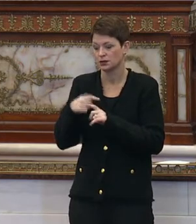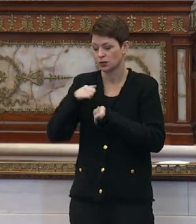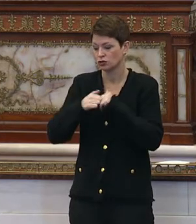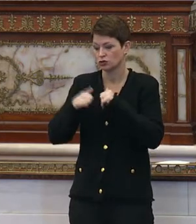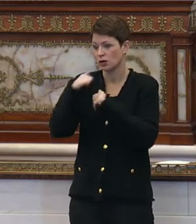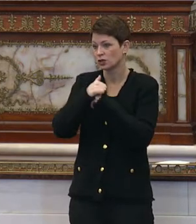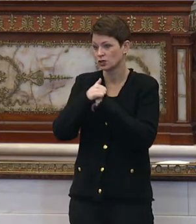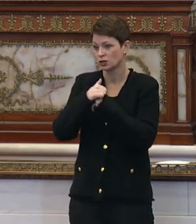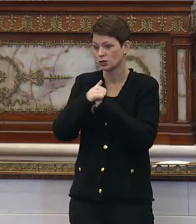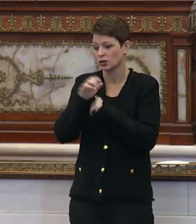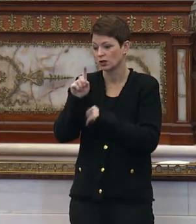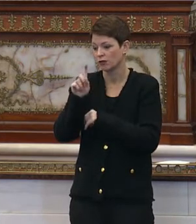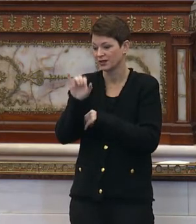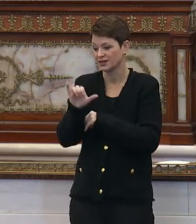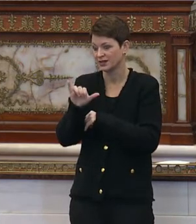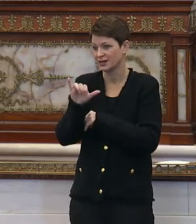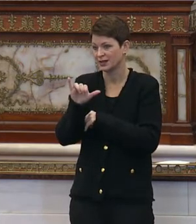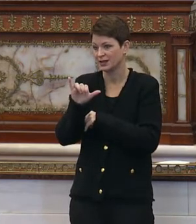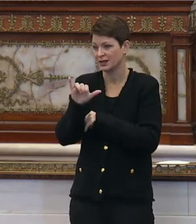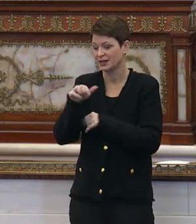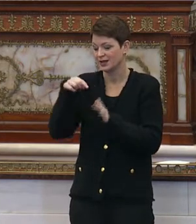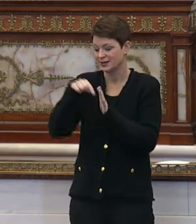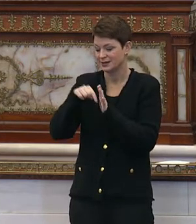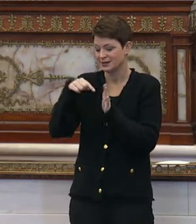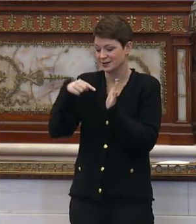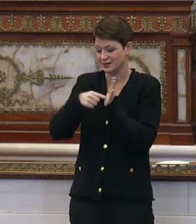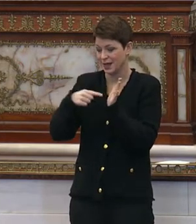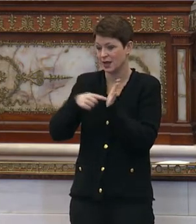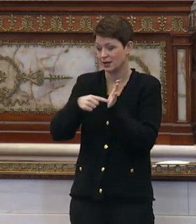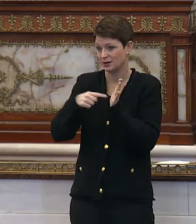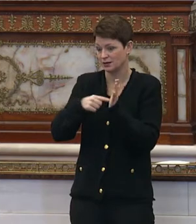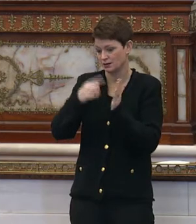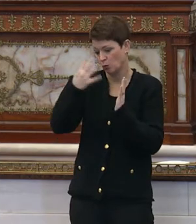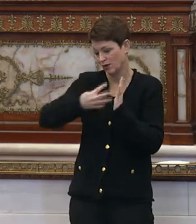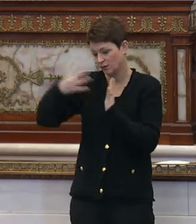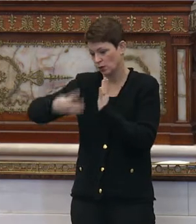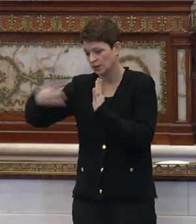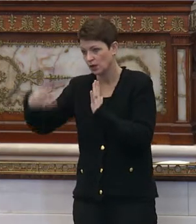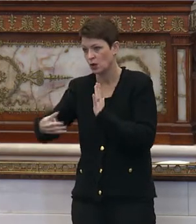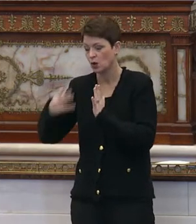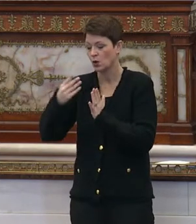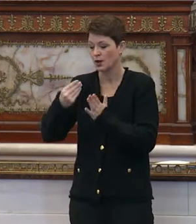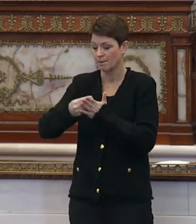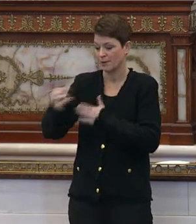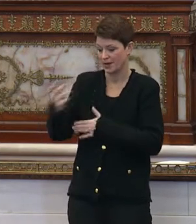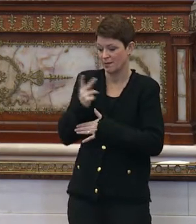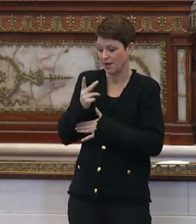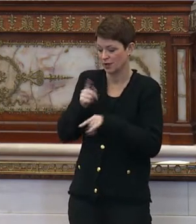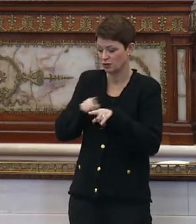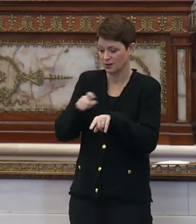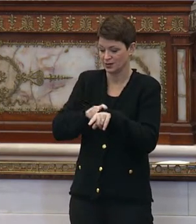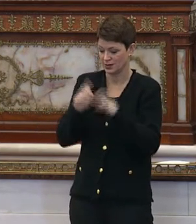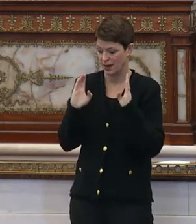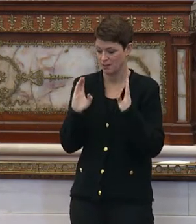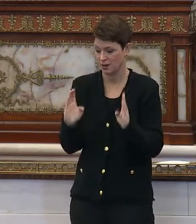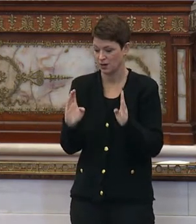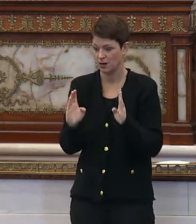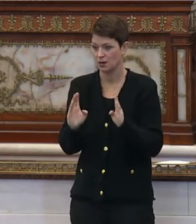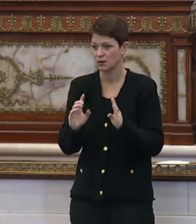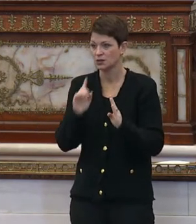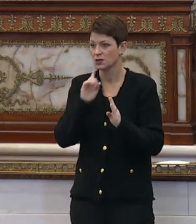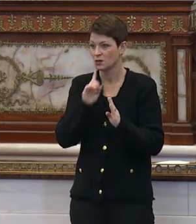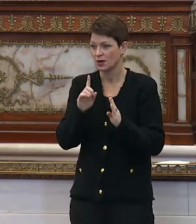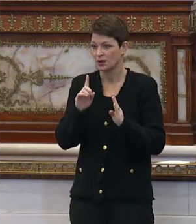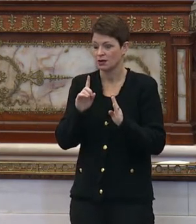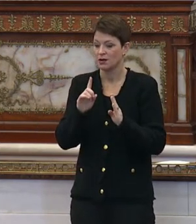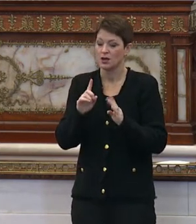structure of the city's debt portfolio and what was eligible for refunding at those time periods. So it was a very fortunate alignment